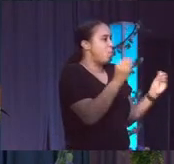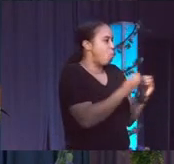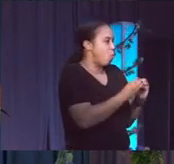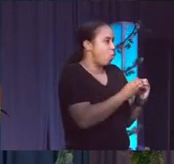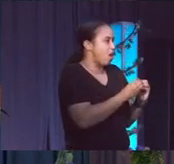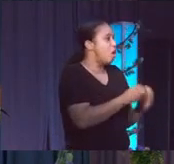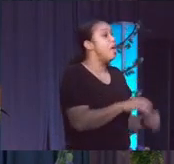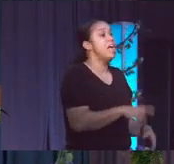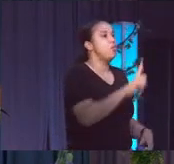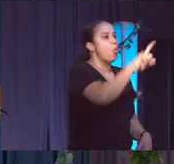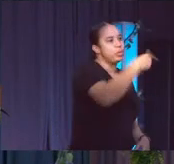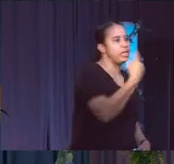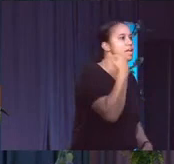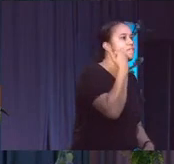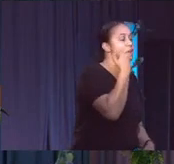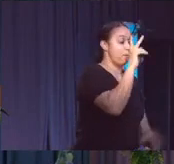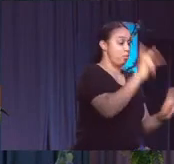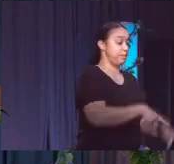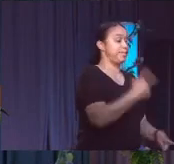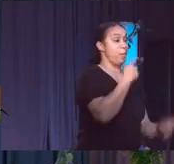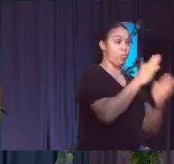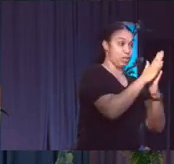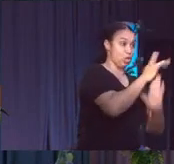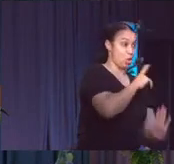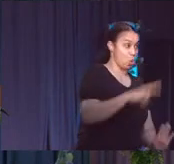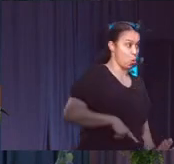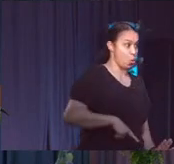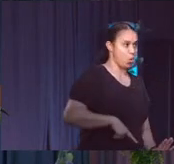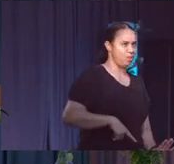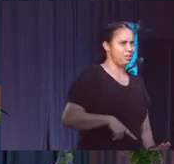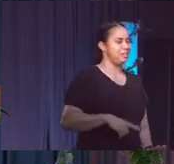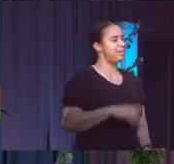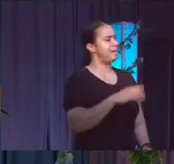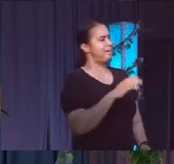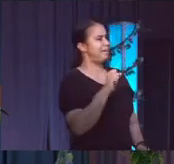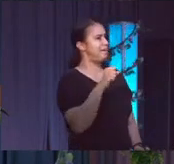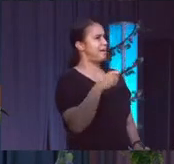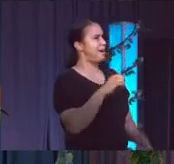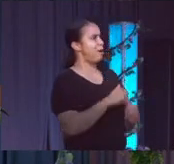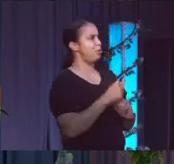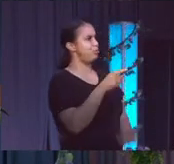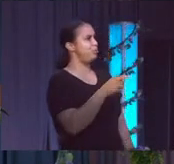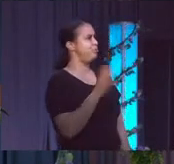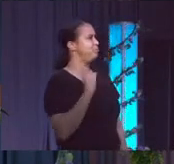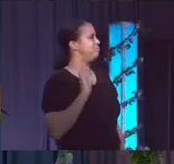Unless you said, praise the Lord. They're like, yeah, how you doing?